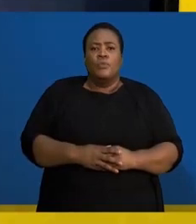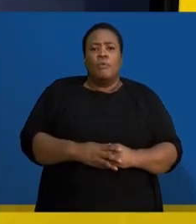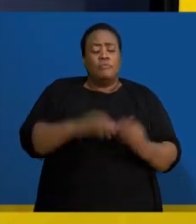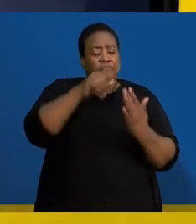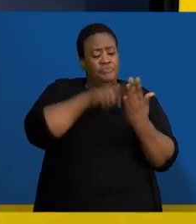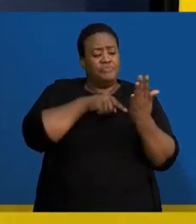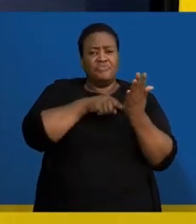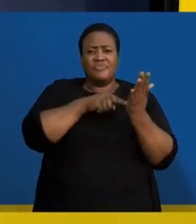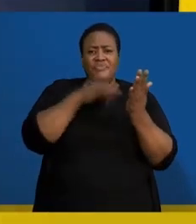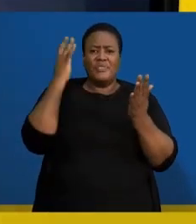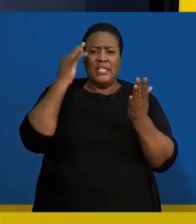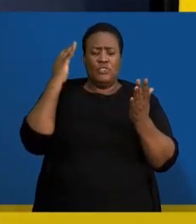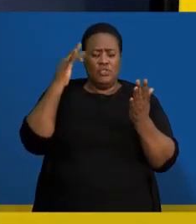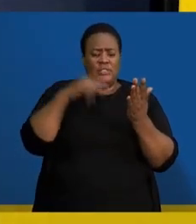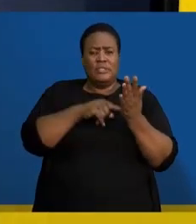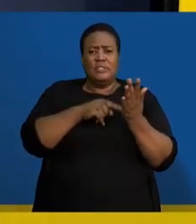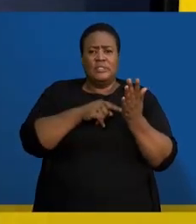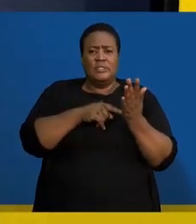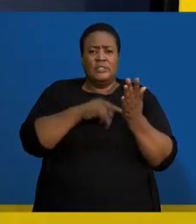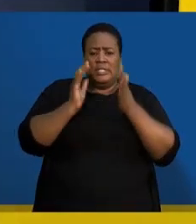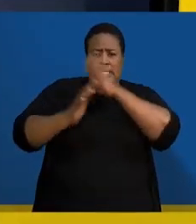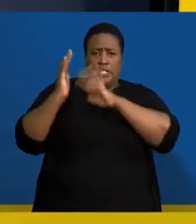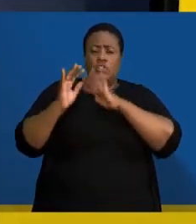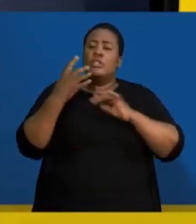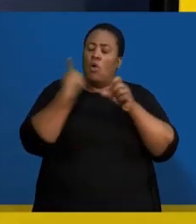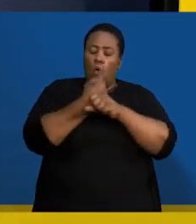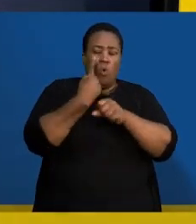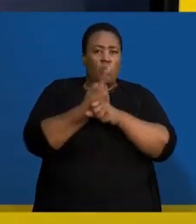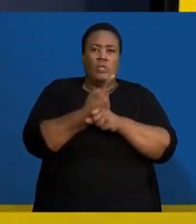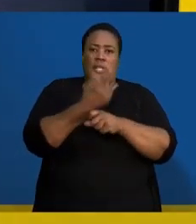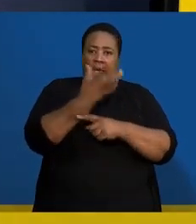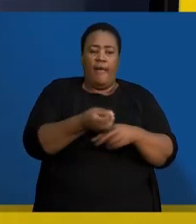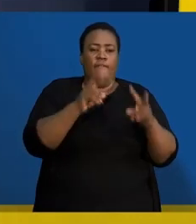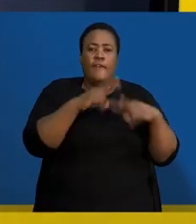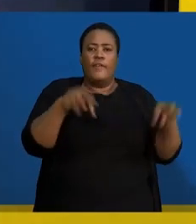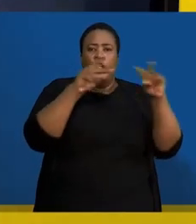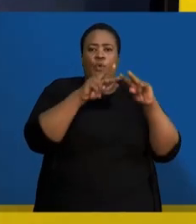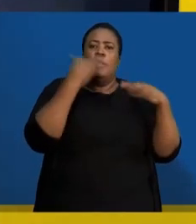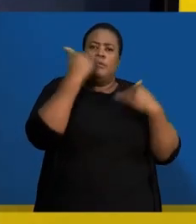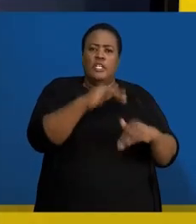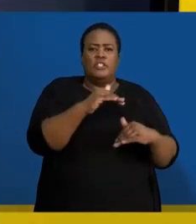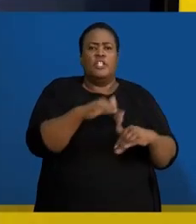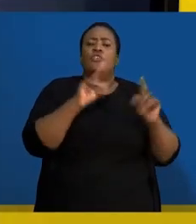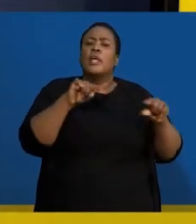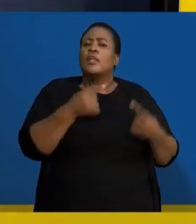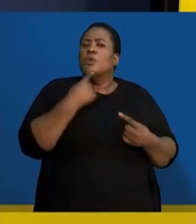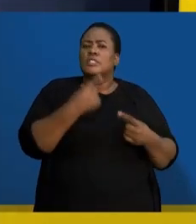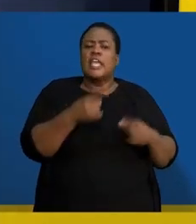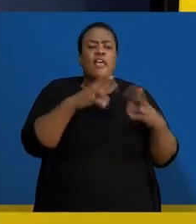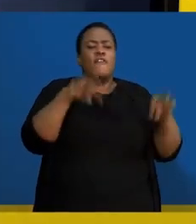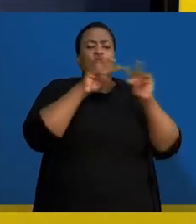history, they all contain value and limitation. You must never ever say this source is only valuable and it